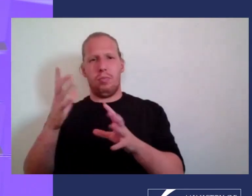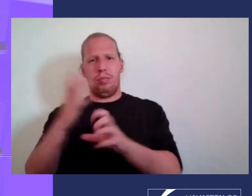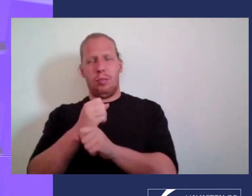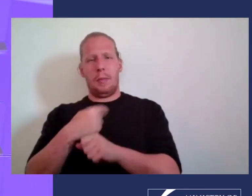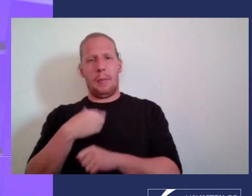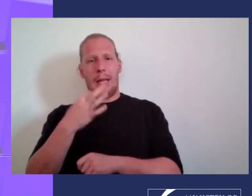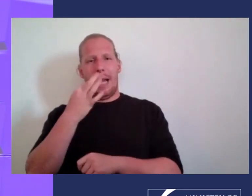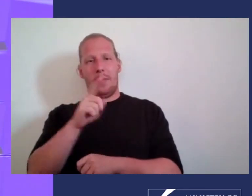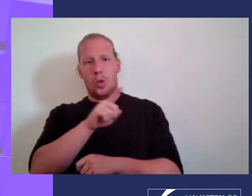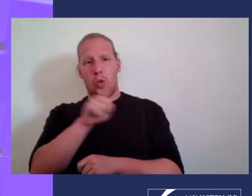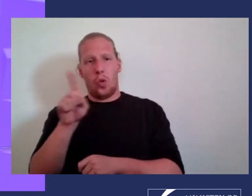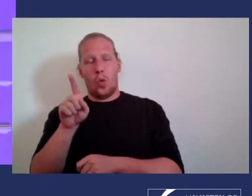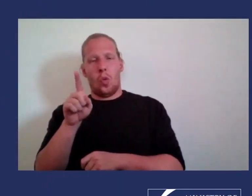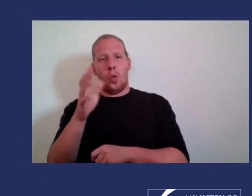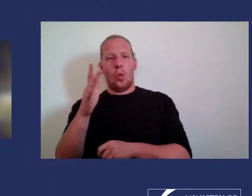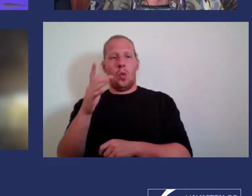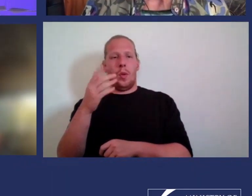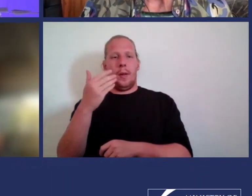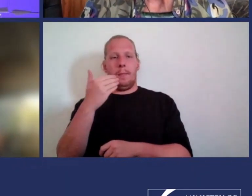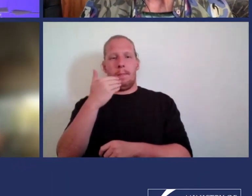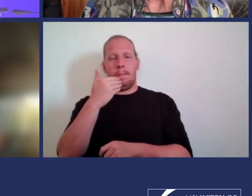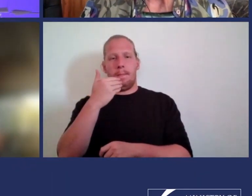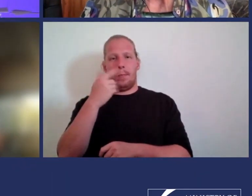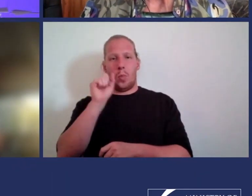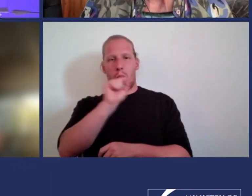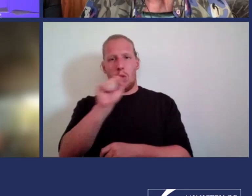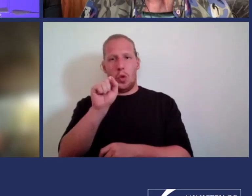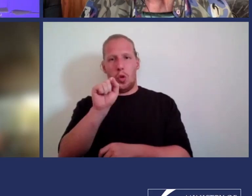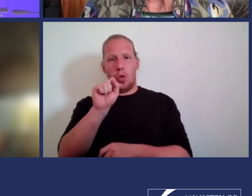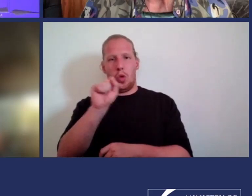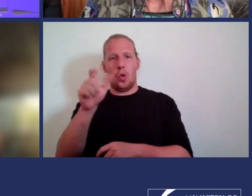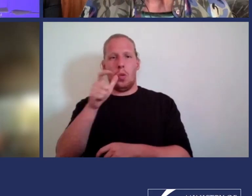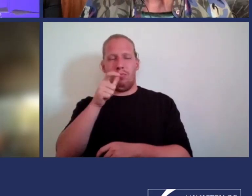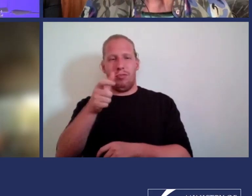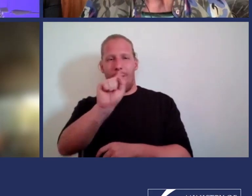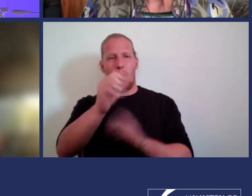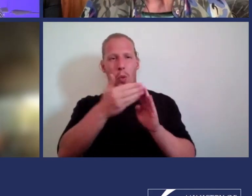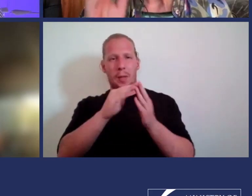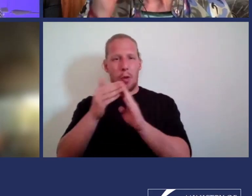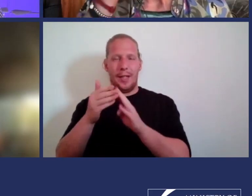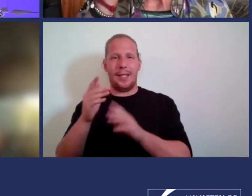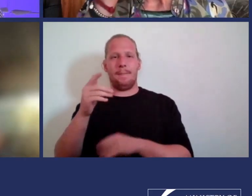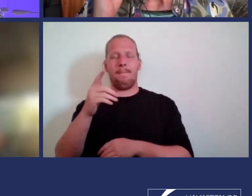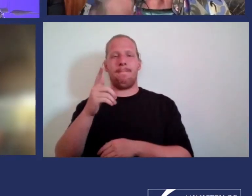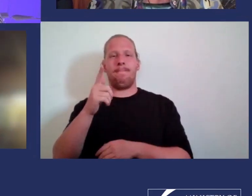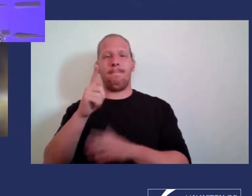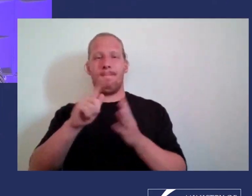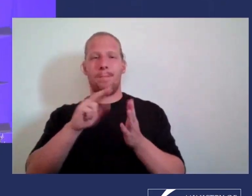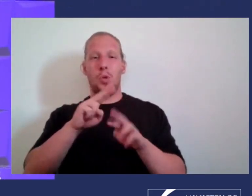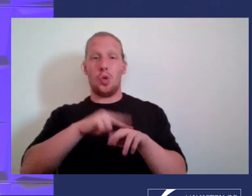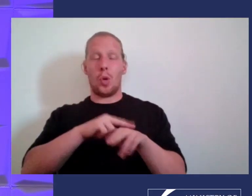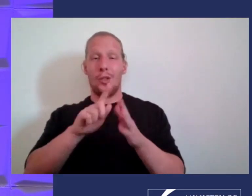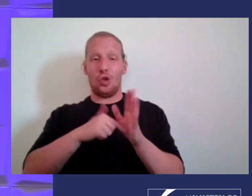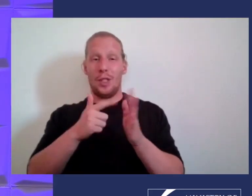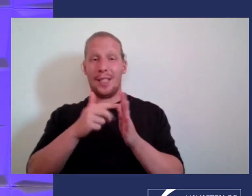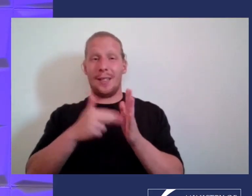minutes each your message to your communities. Jin? Well, thanks everyone for listening.